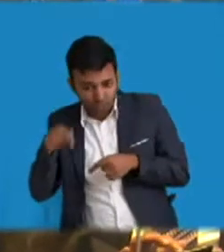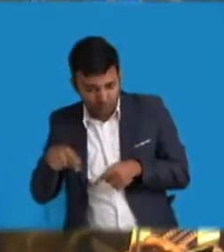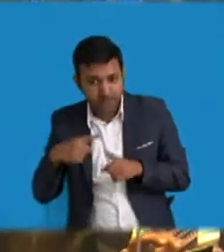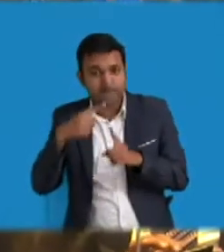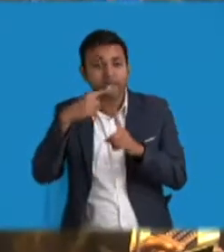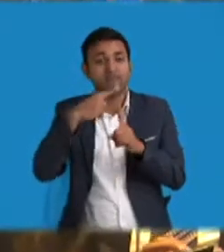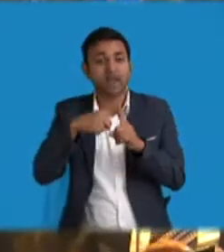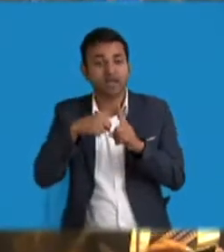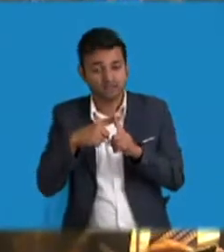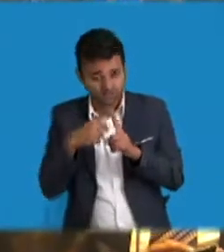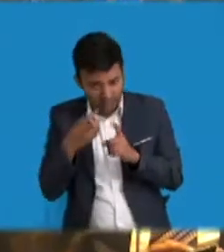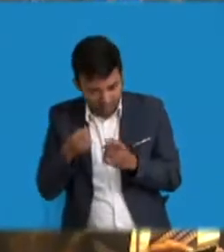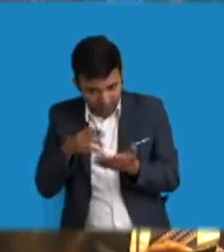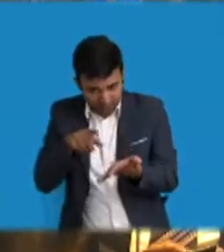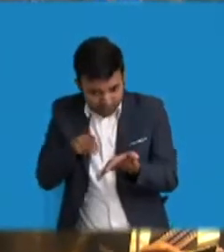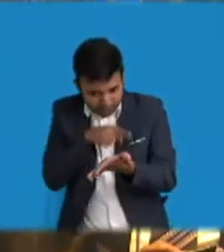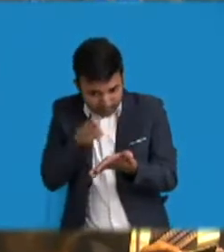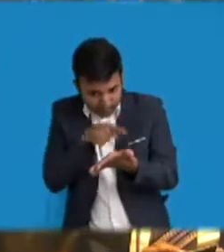home?